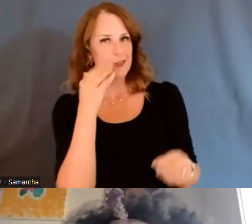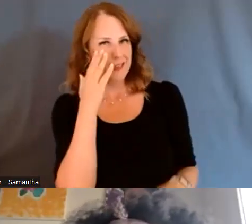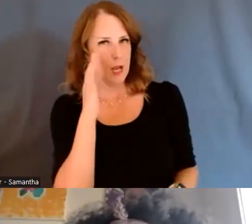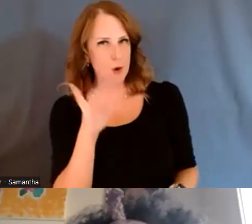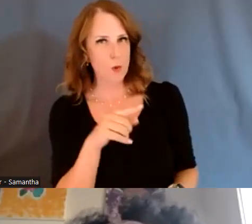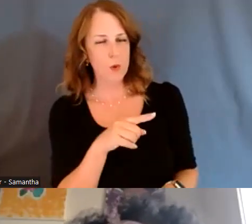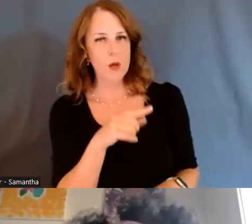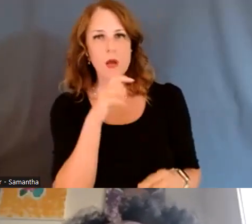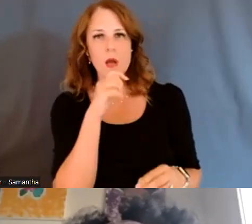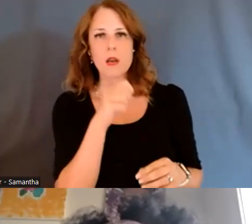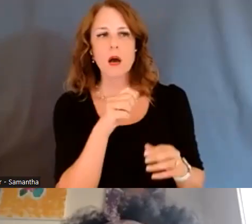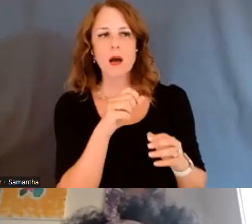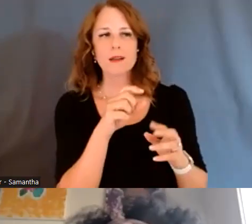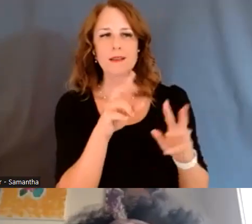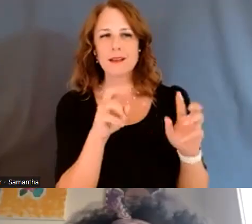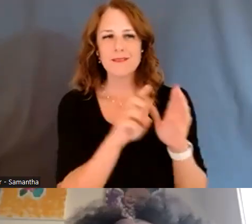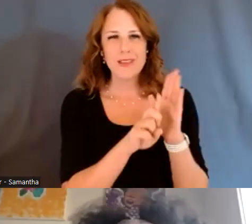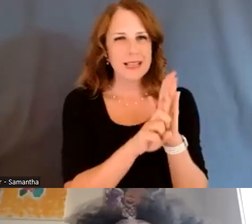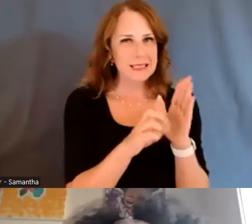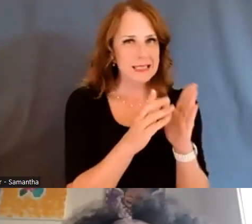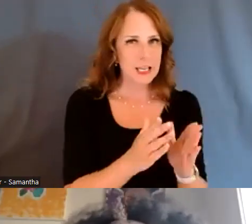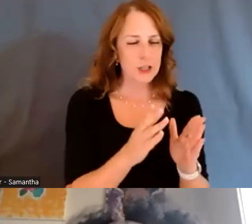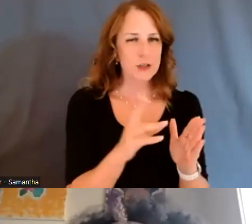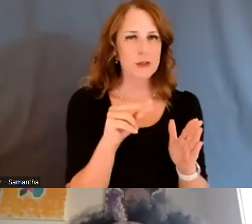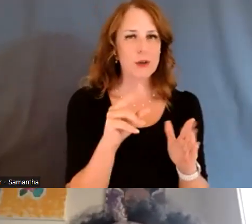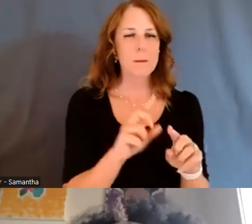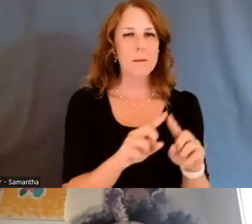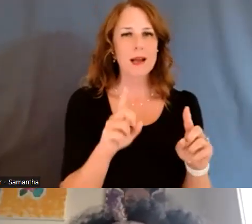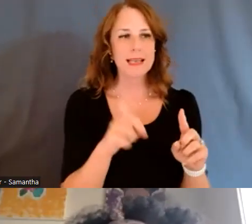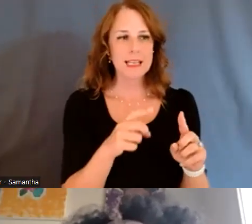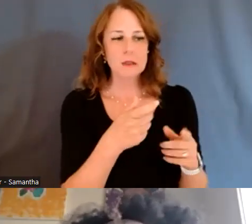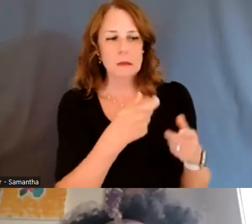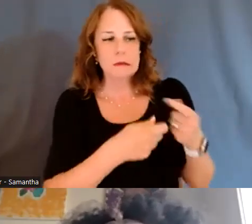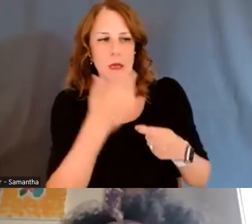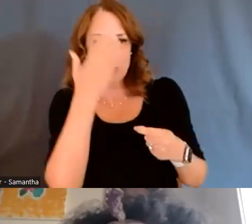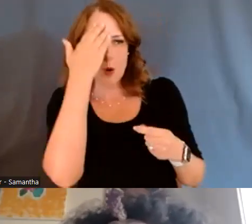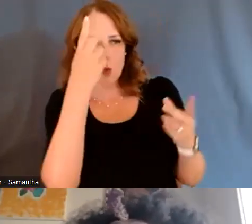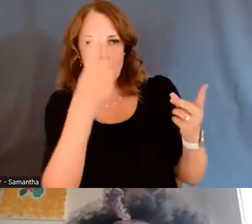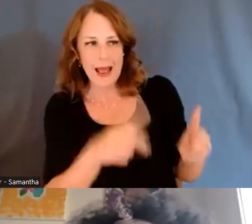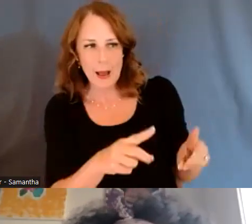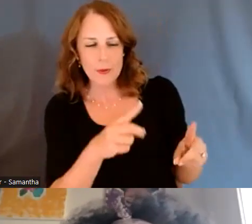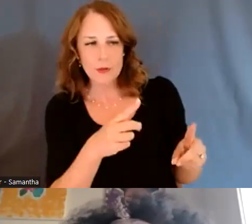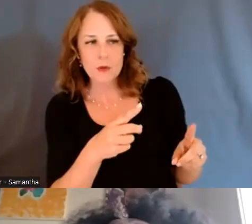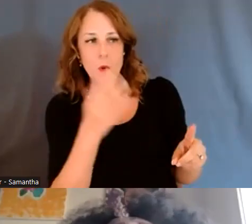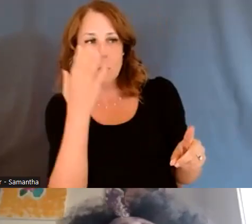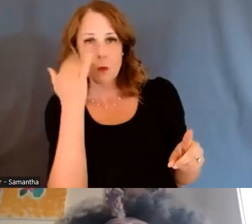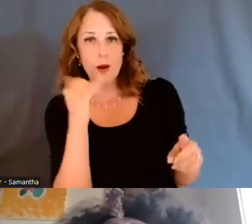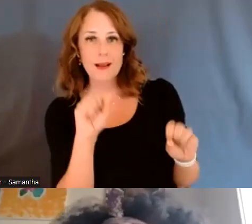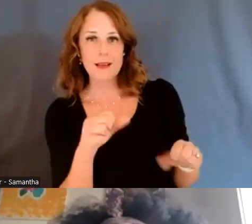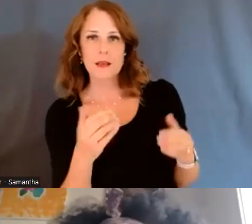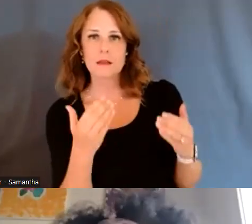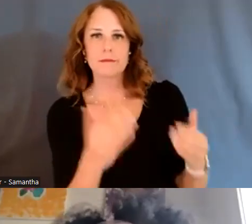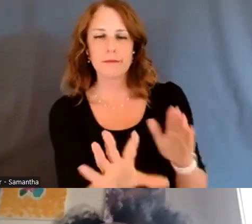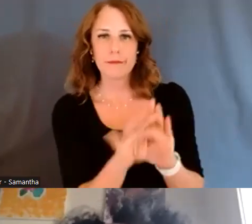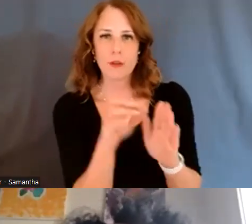not investigating, but they have to know what happened to you in order to do a proper exam. Of